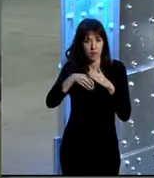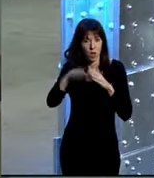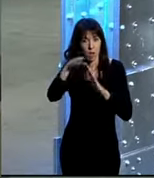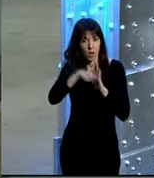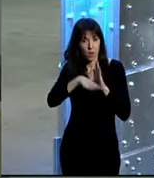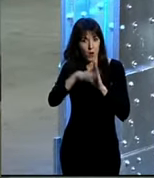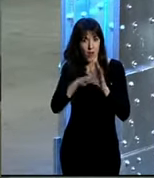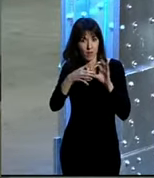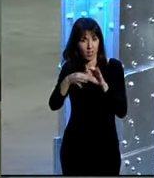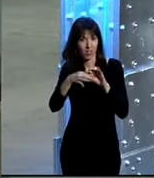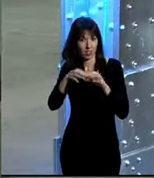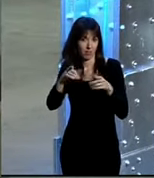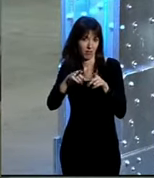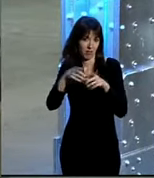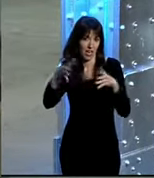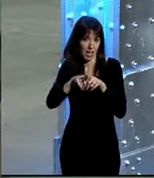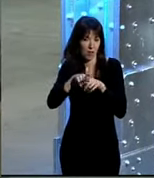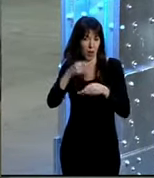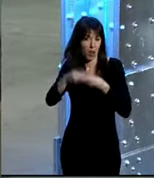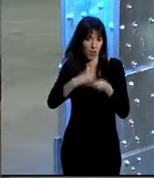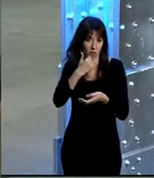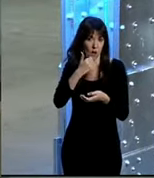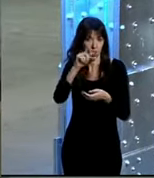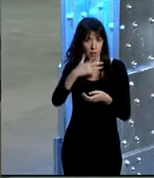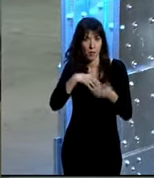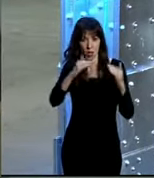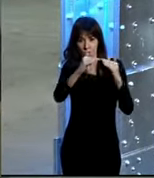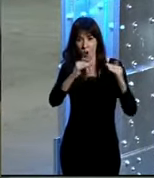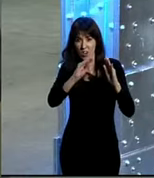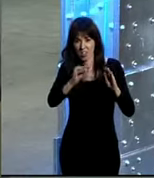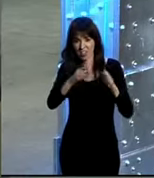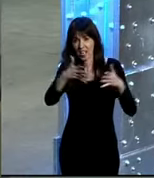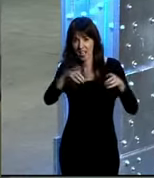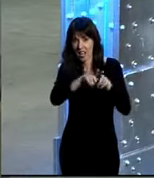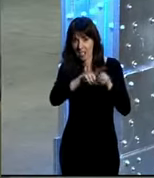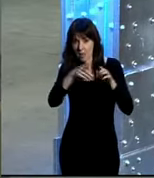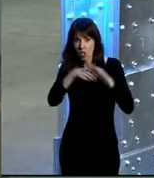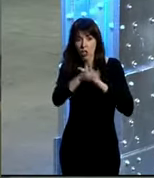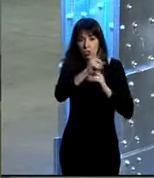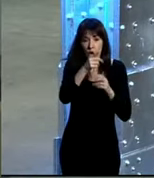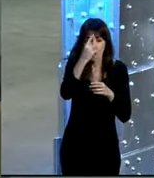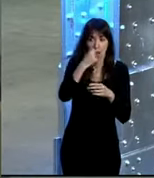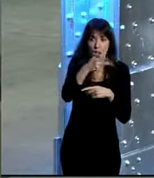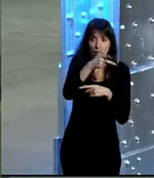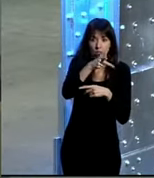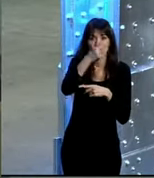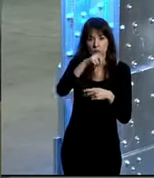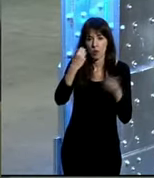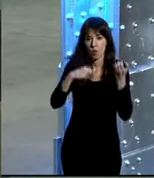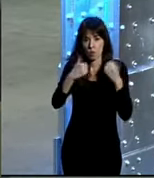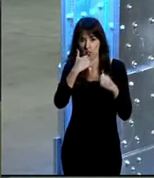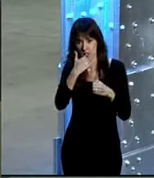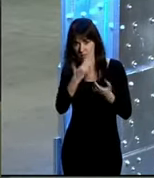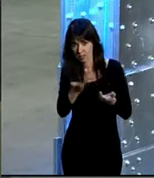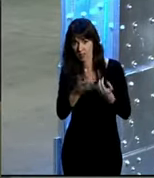he's on other programs related to Big Brother, and sometimes it just flies into the house, or